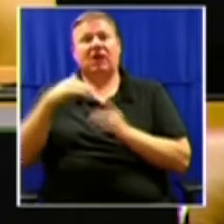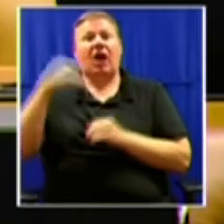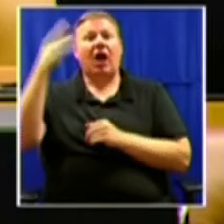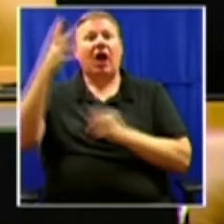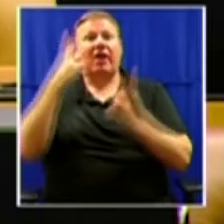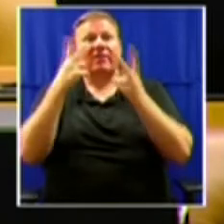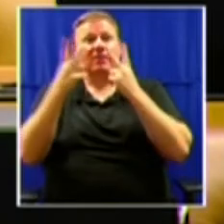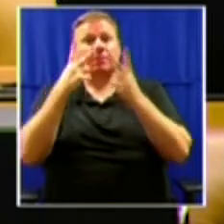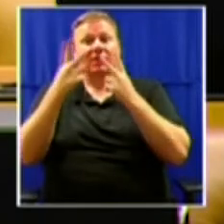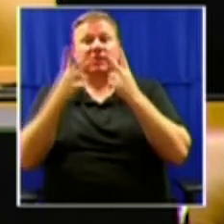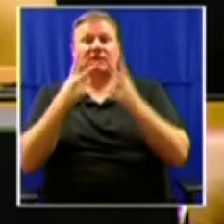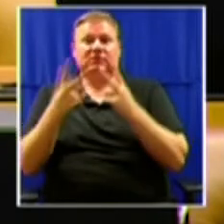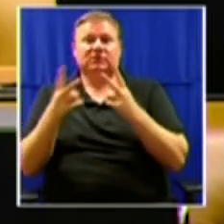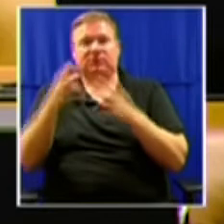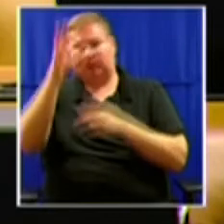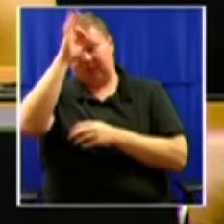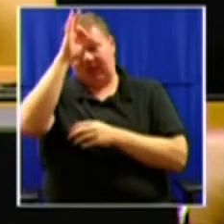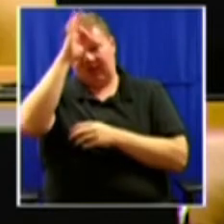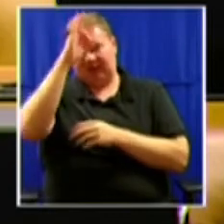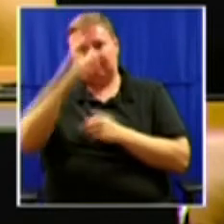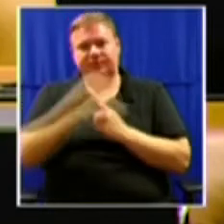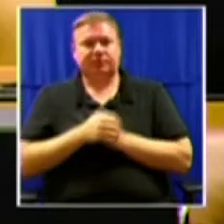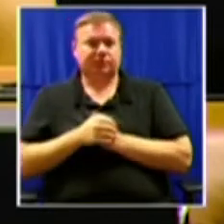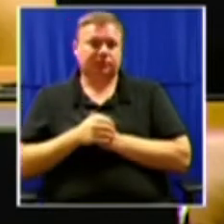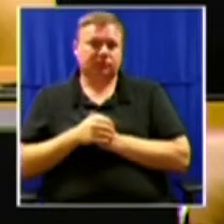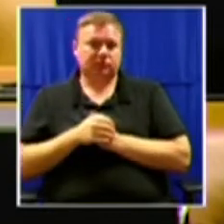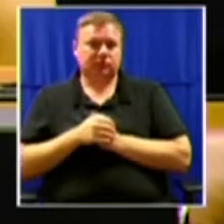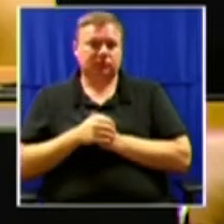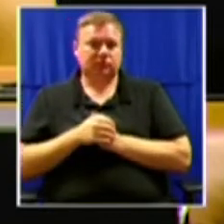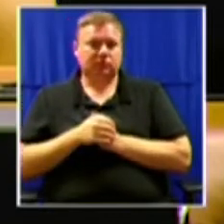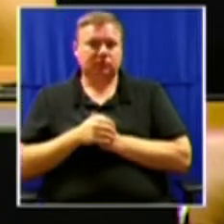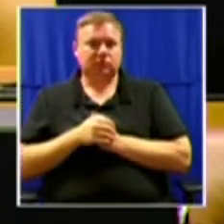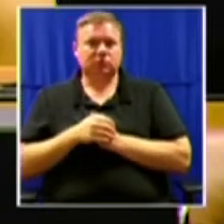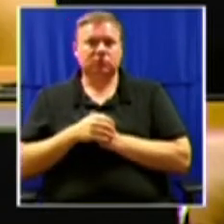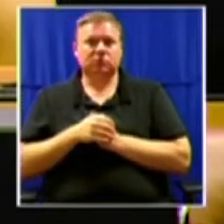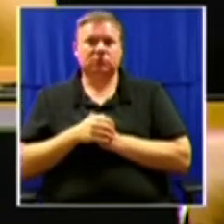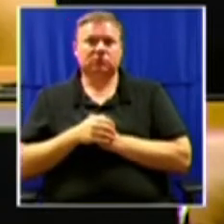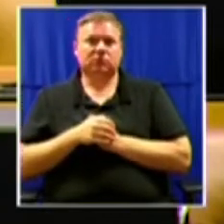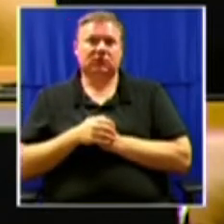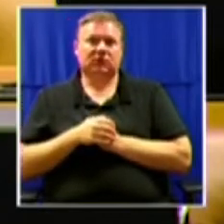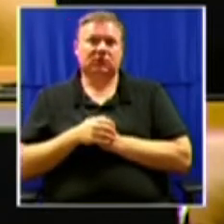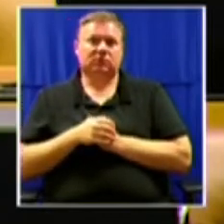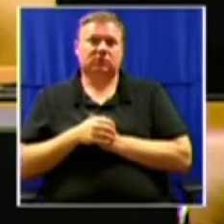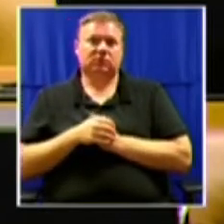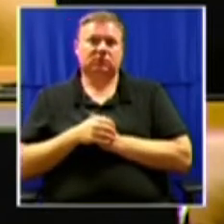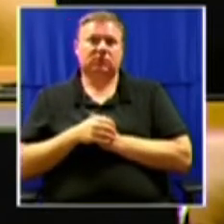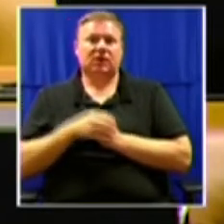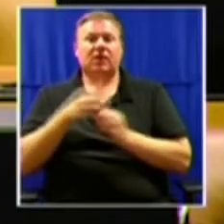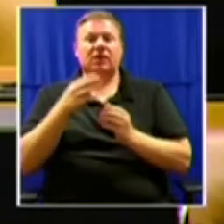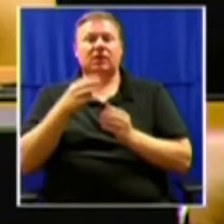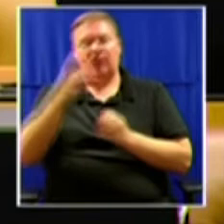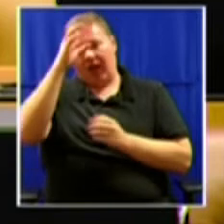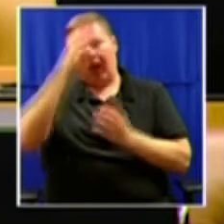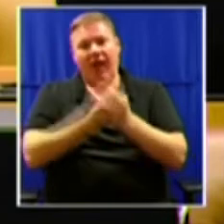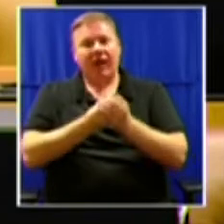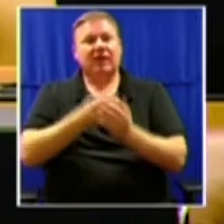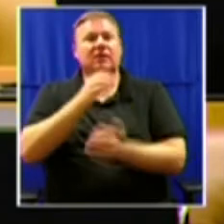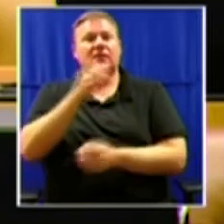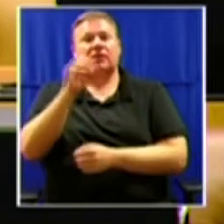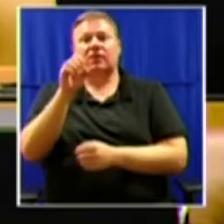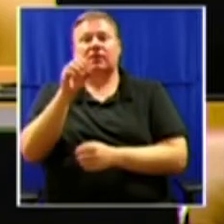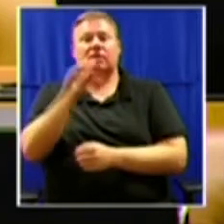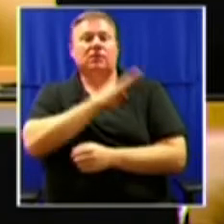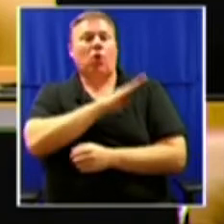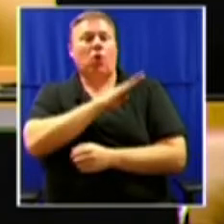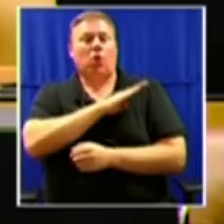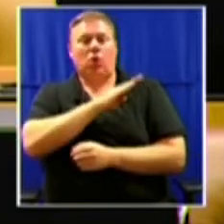visibility. There was a high visibility of enforcement personnel, both the soldiers